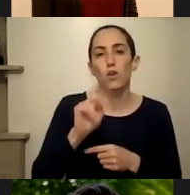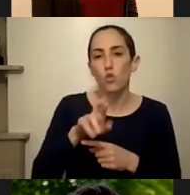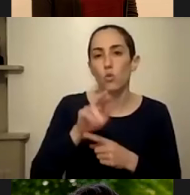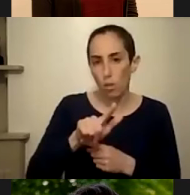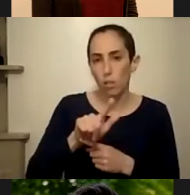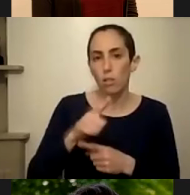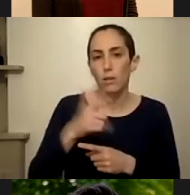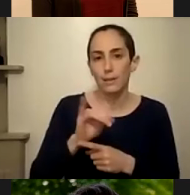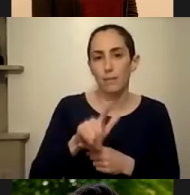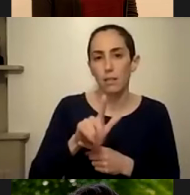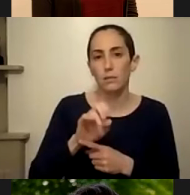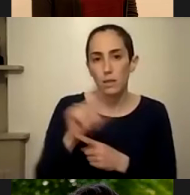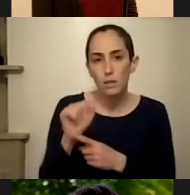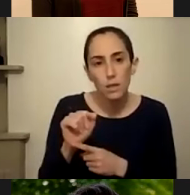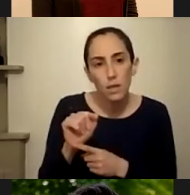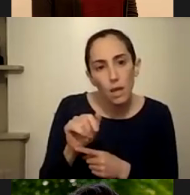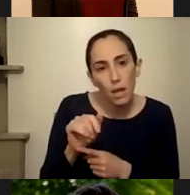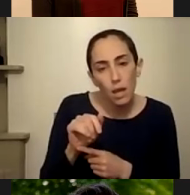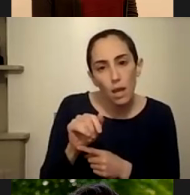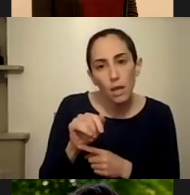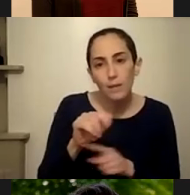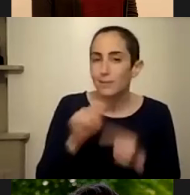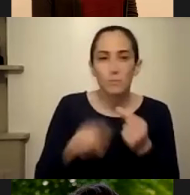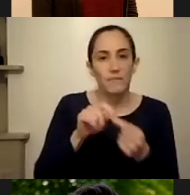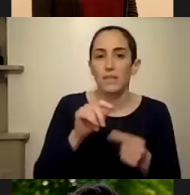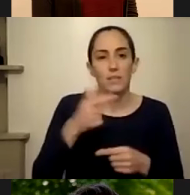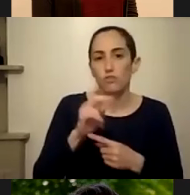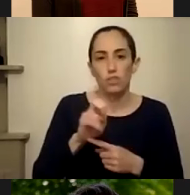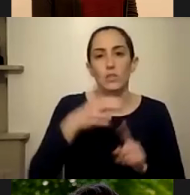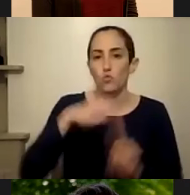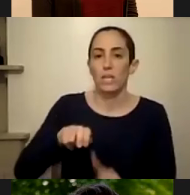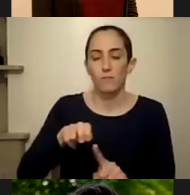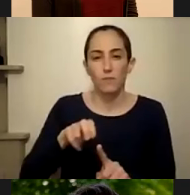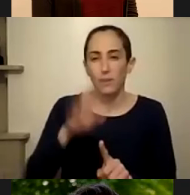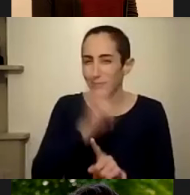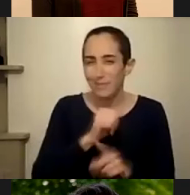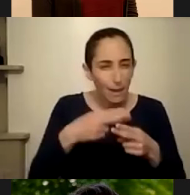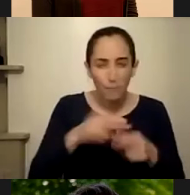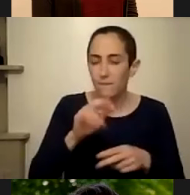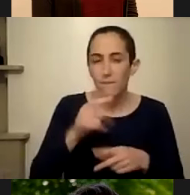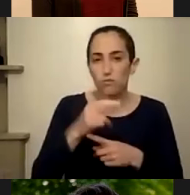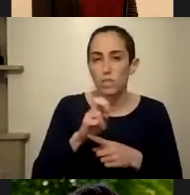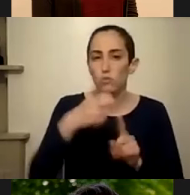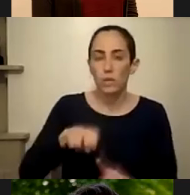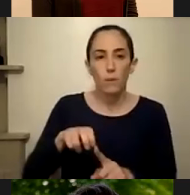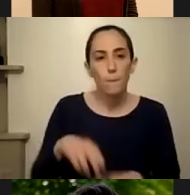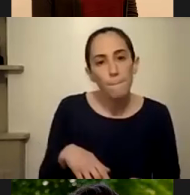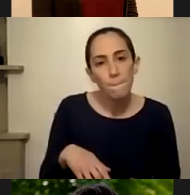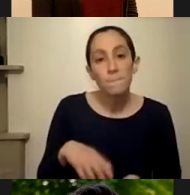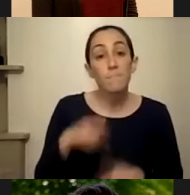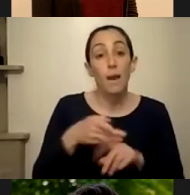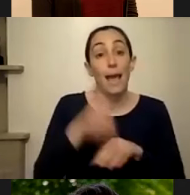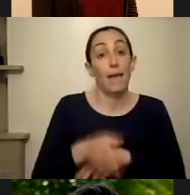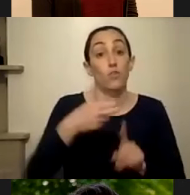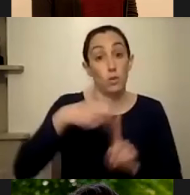After the AAV mediated gene transfer beta catenin into motor glial cells, as you can see, motor glial cells re-enter